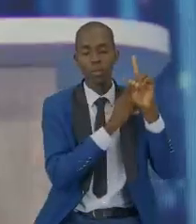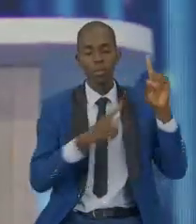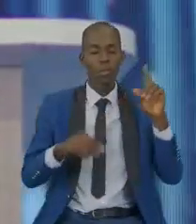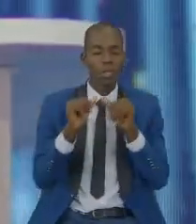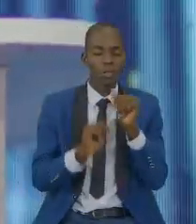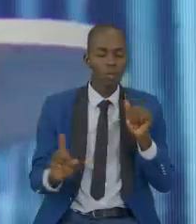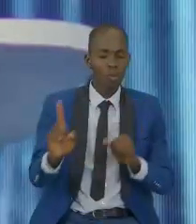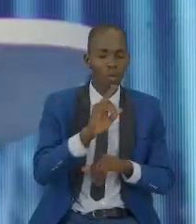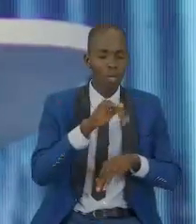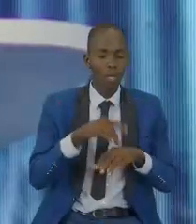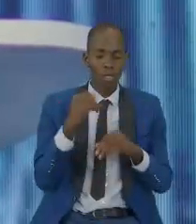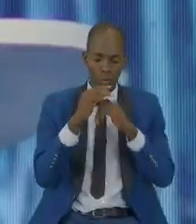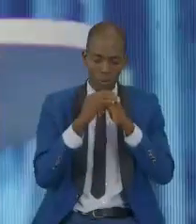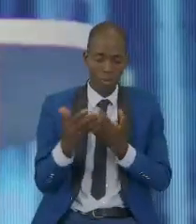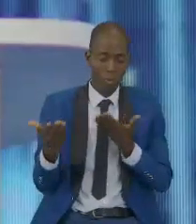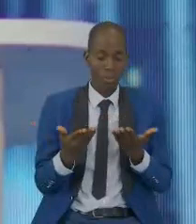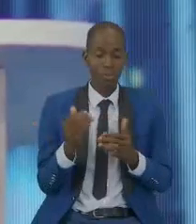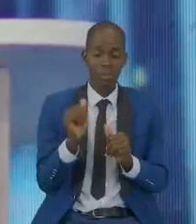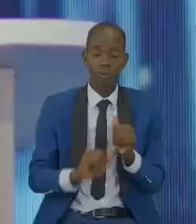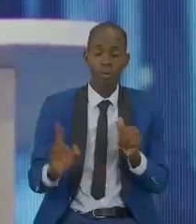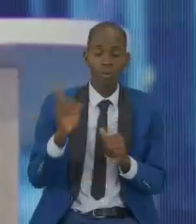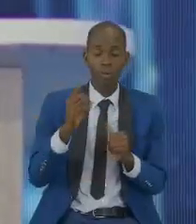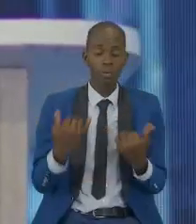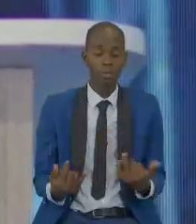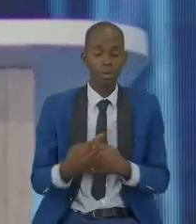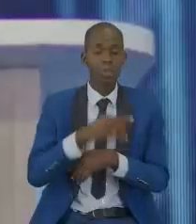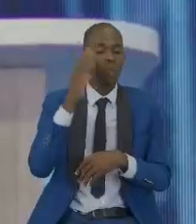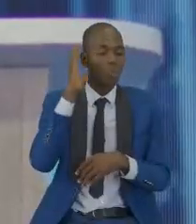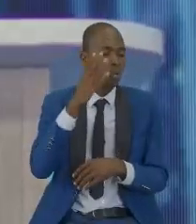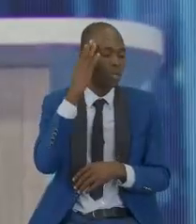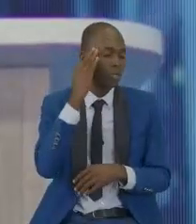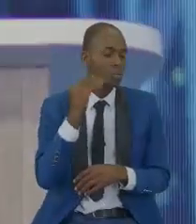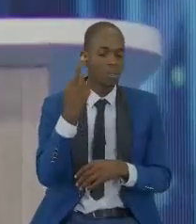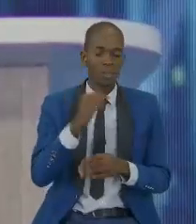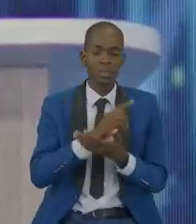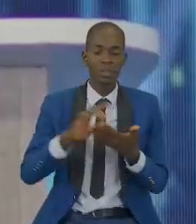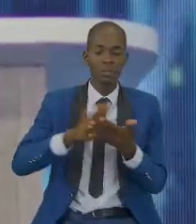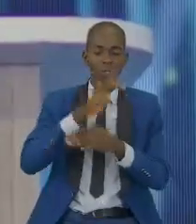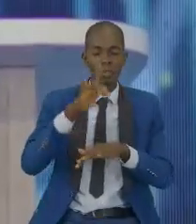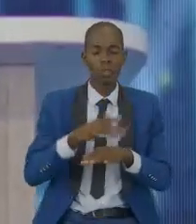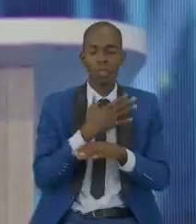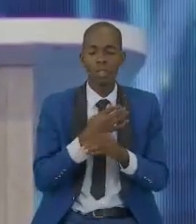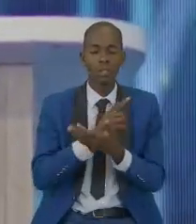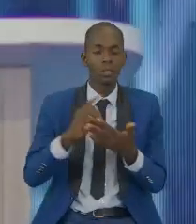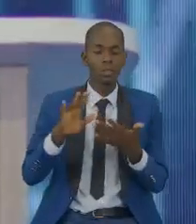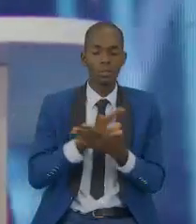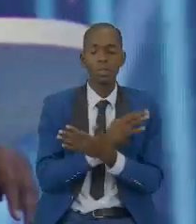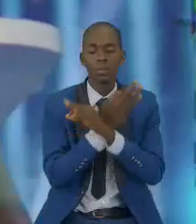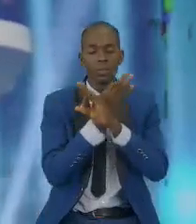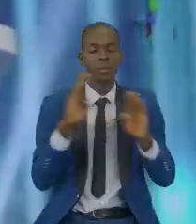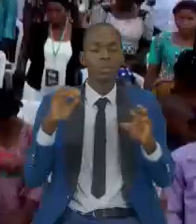worship service today, everywhere, will experience the divine touch and supernatural freedom